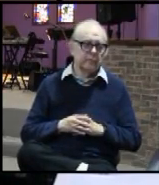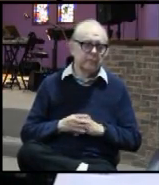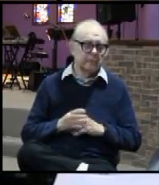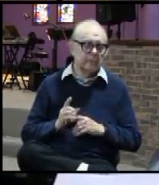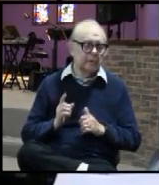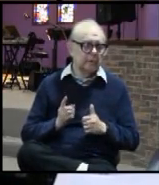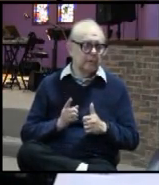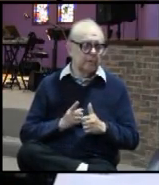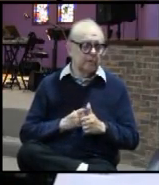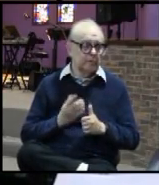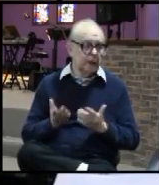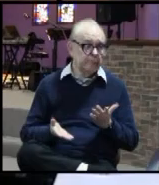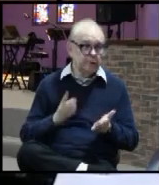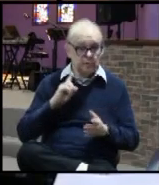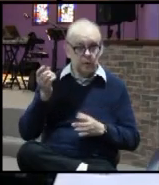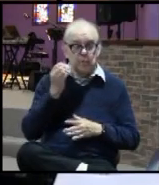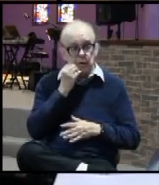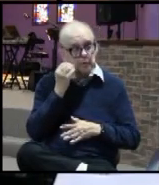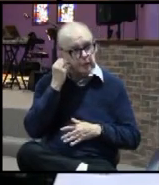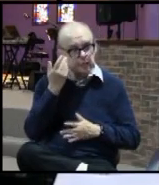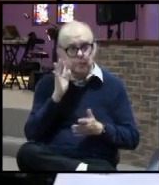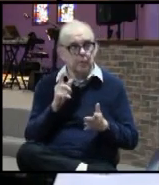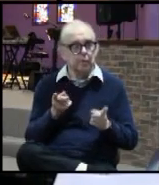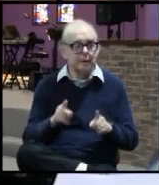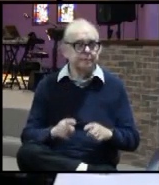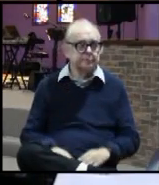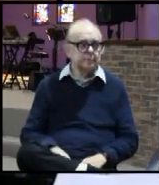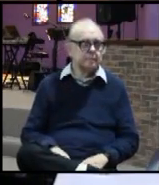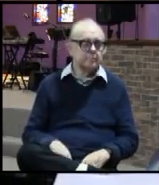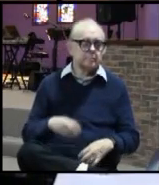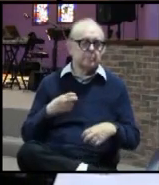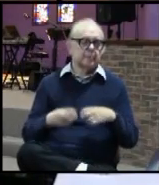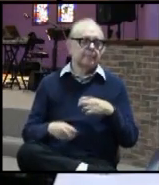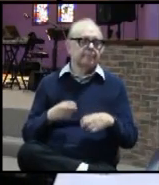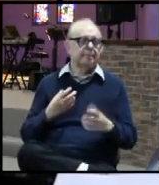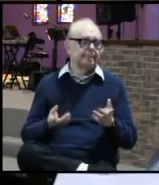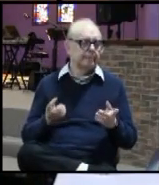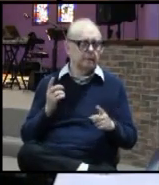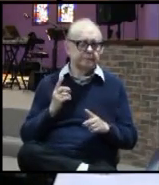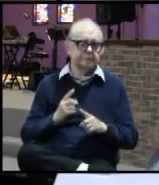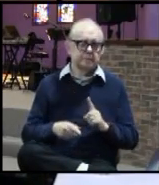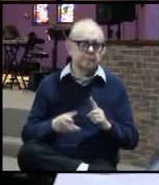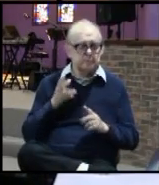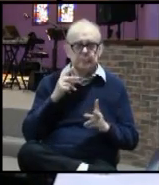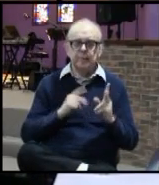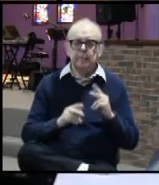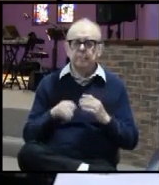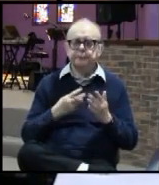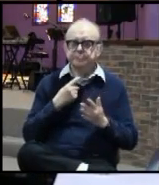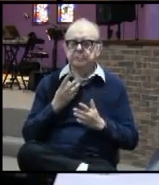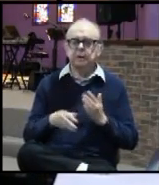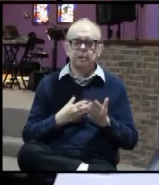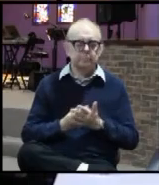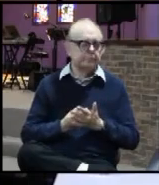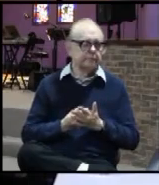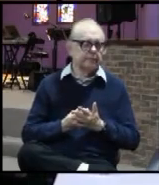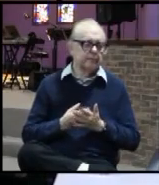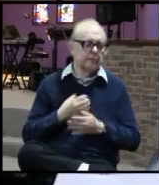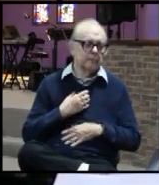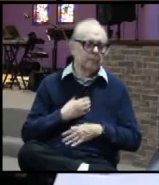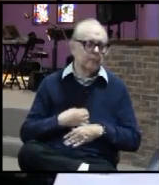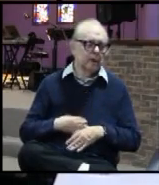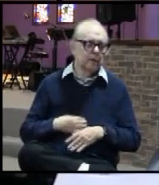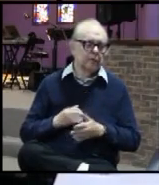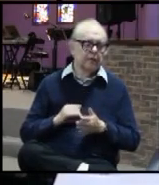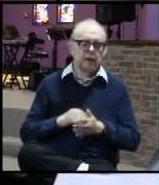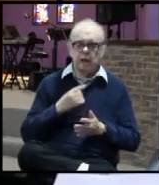One may be going home. And the problem is you can't, and I hear people all the time say, "I just wish I had told